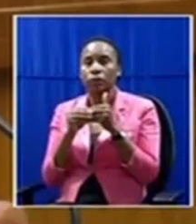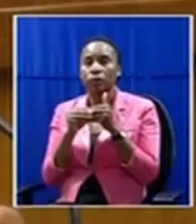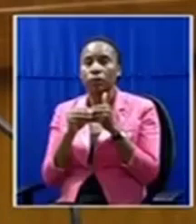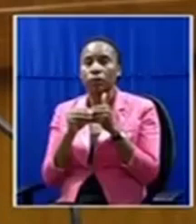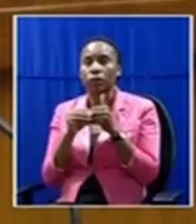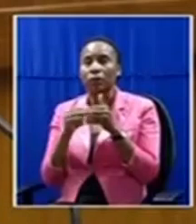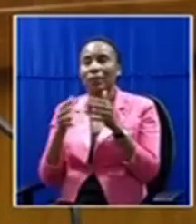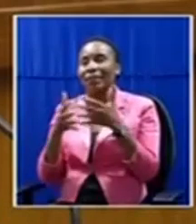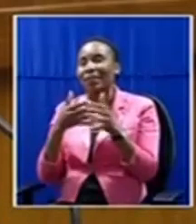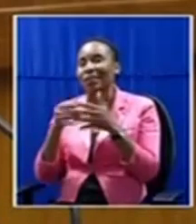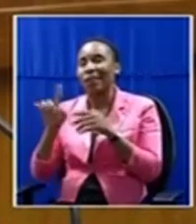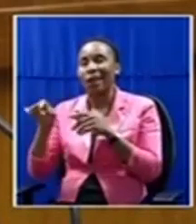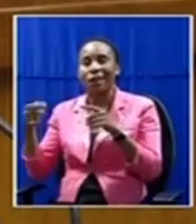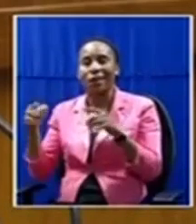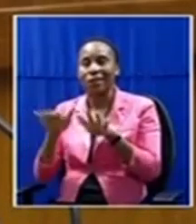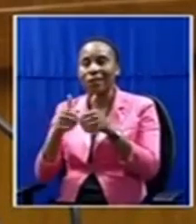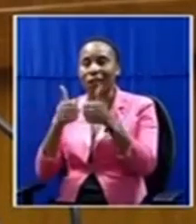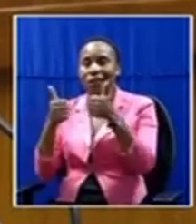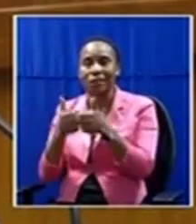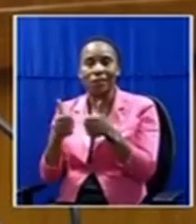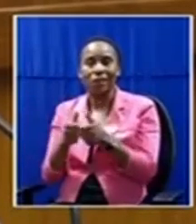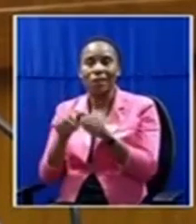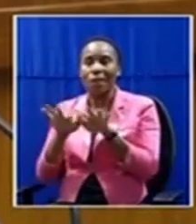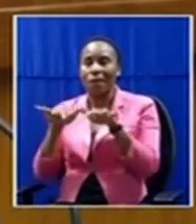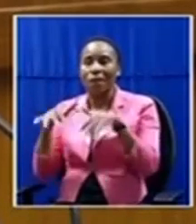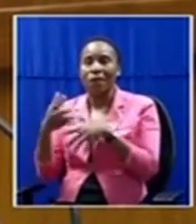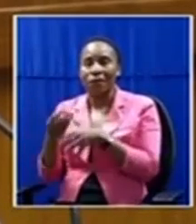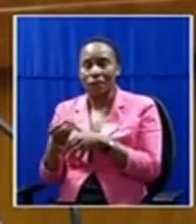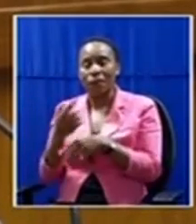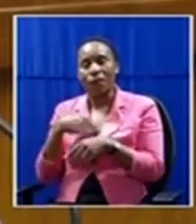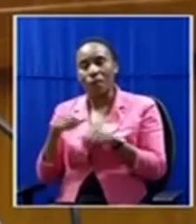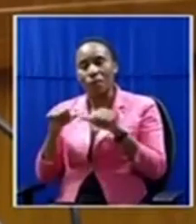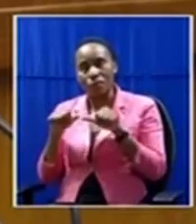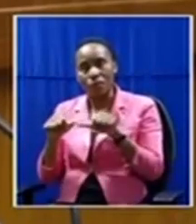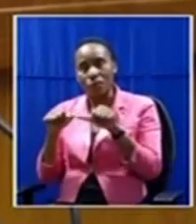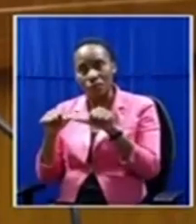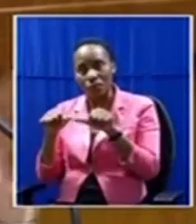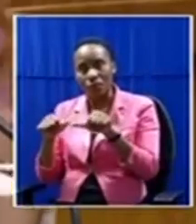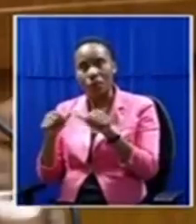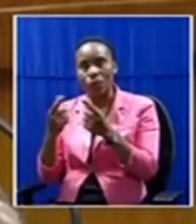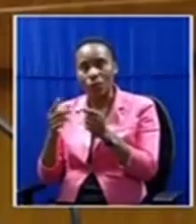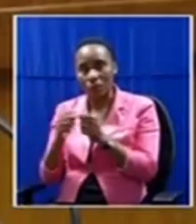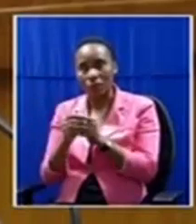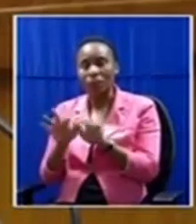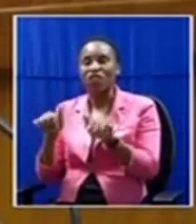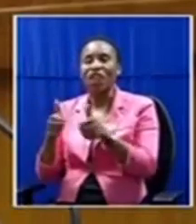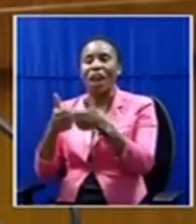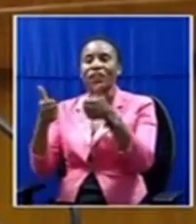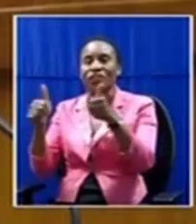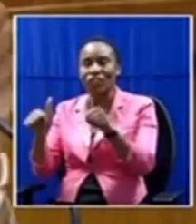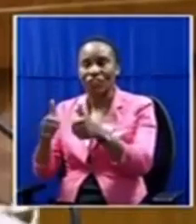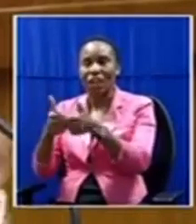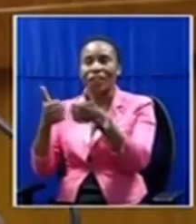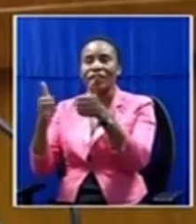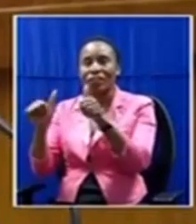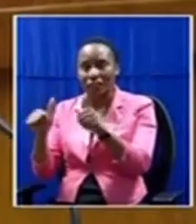whatever other challenges of Parliament, we continue to challenge them.